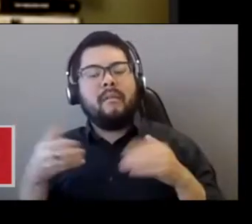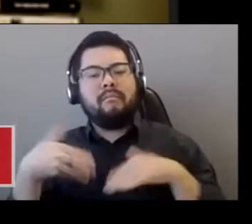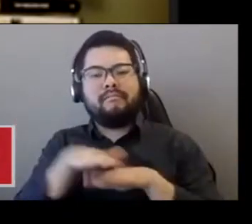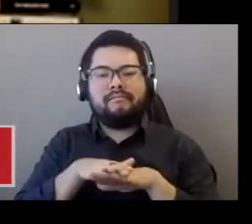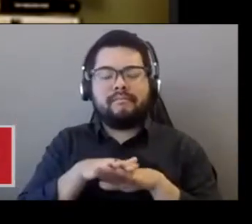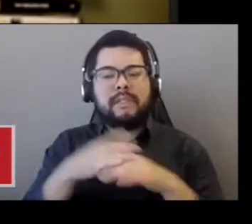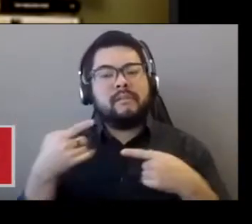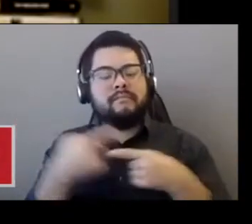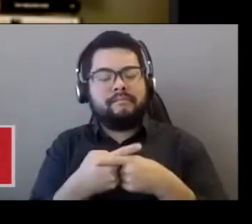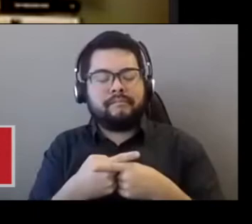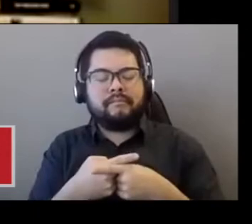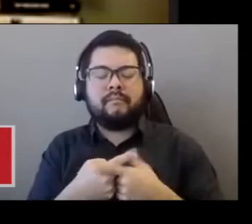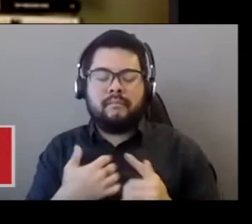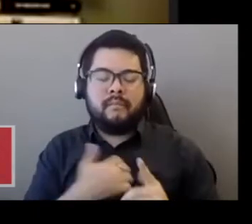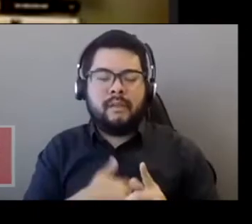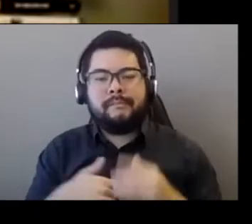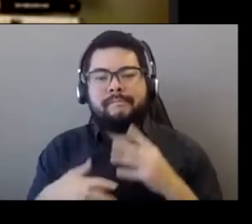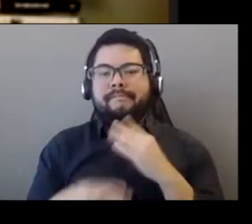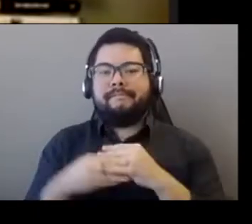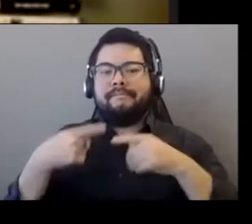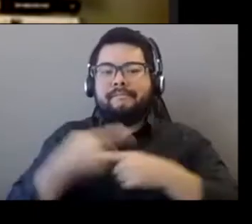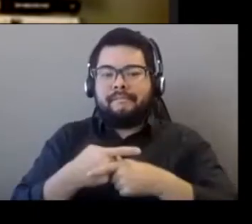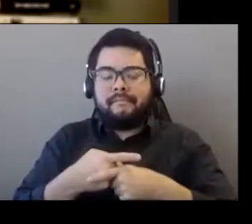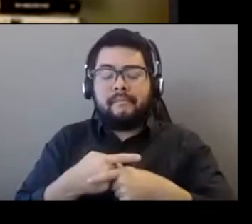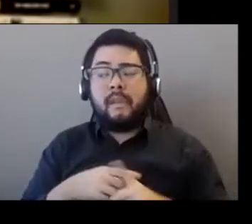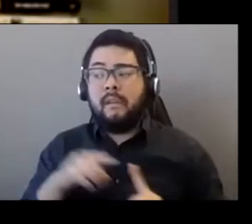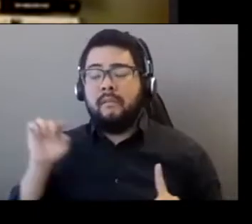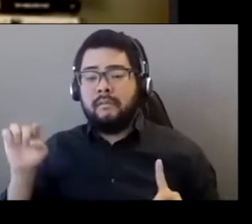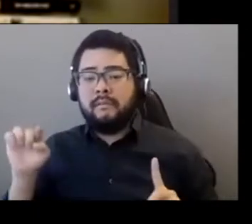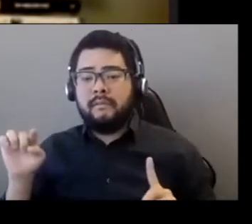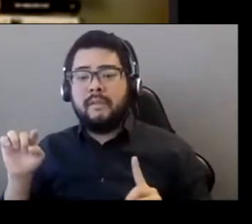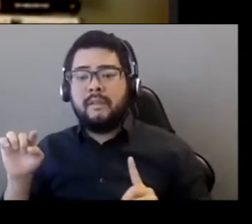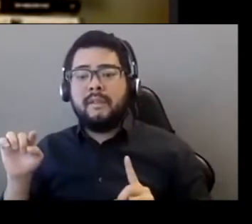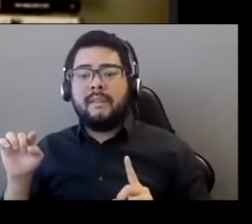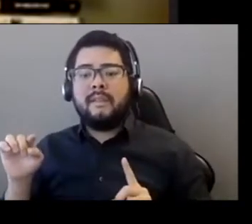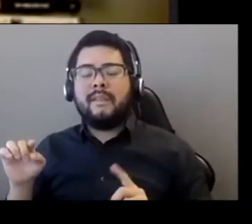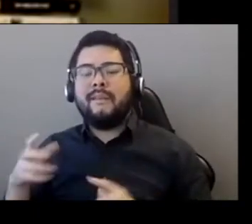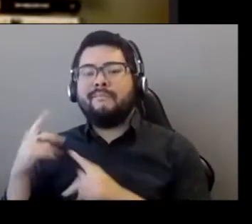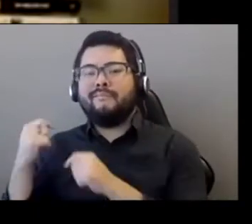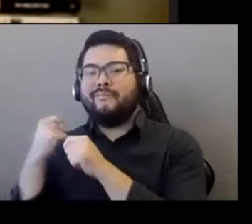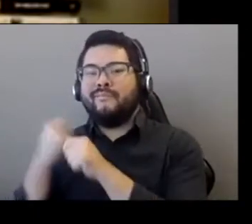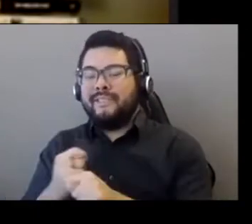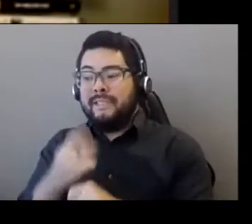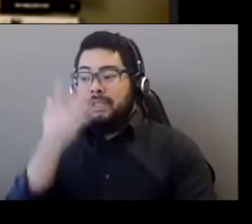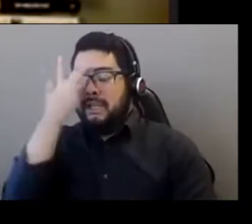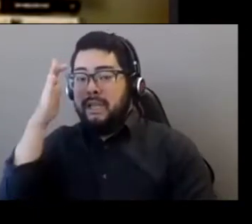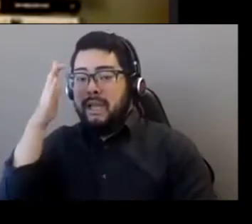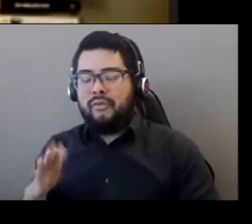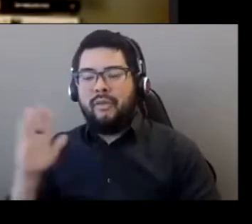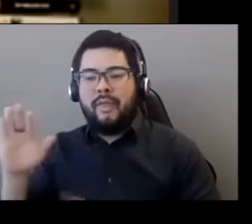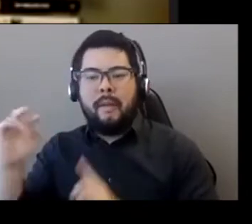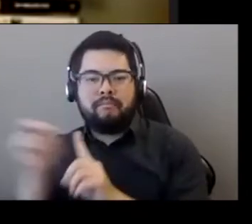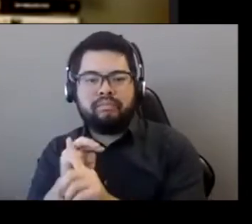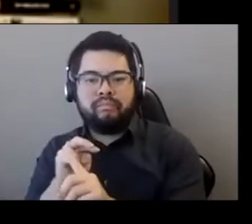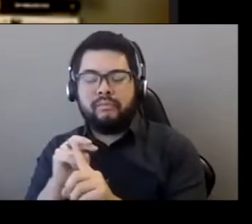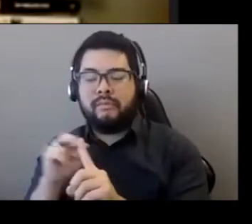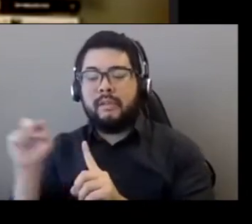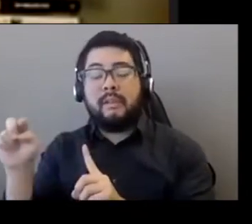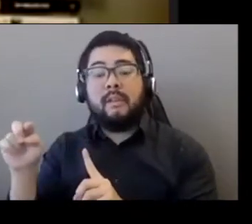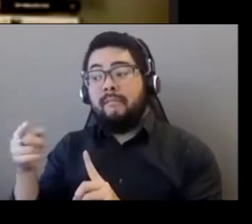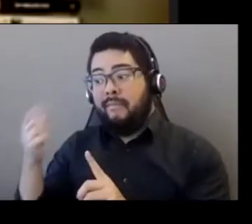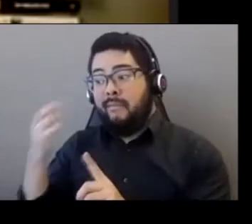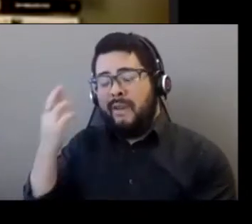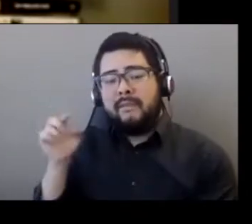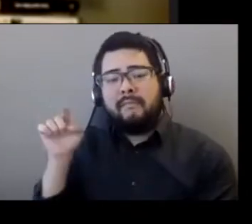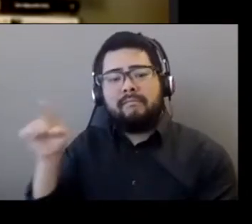to that, sorry, are the views propagated by traditional intellectuals. So traditional intellectuals say that people